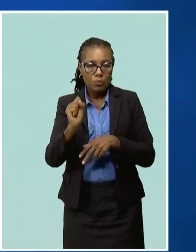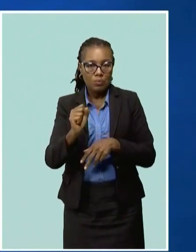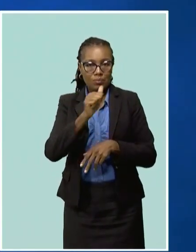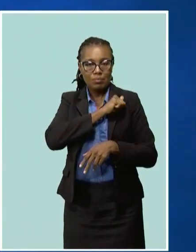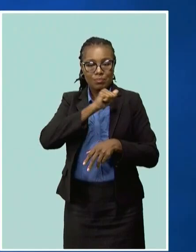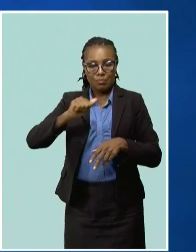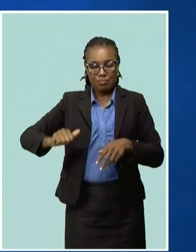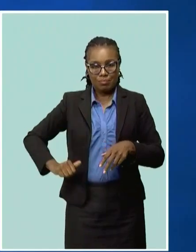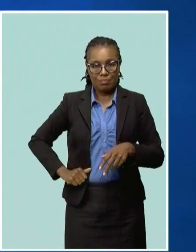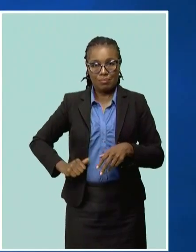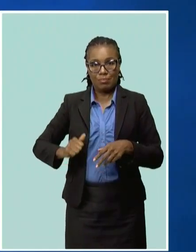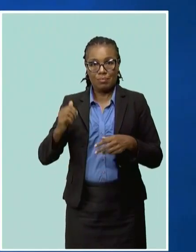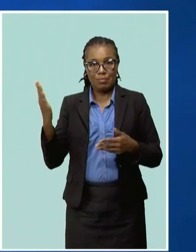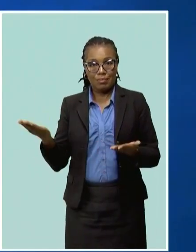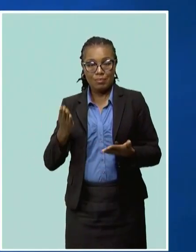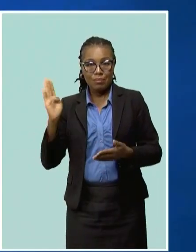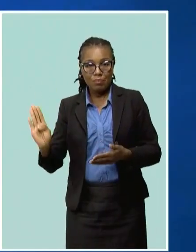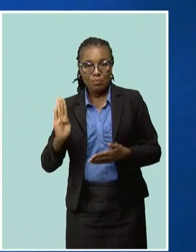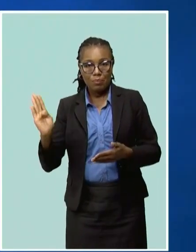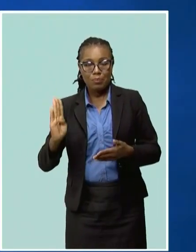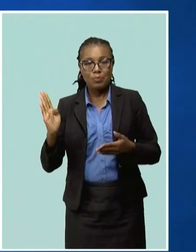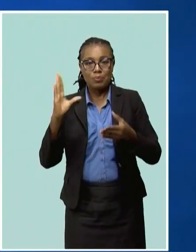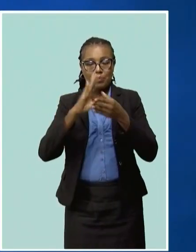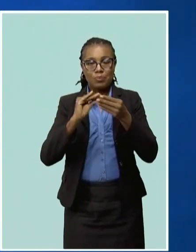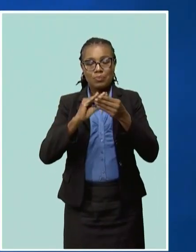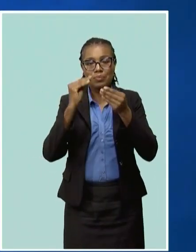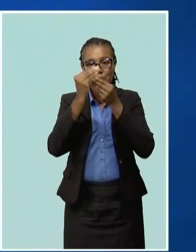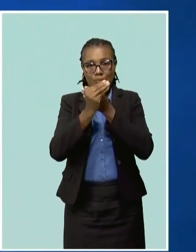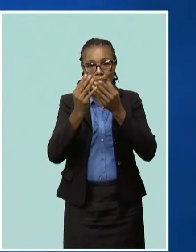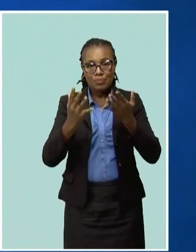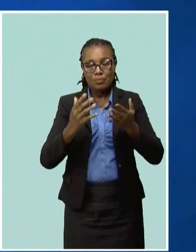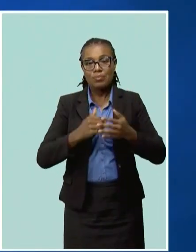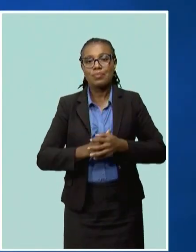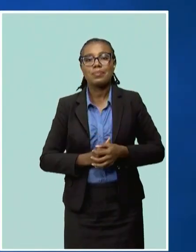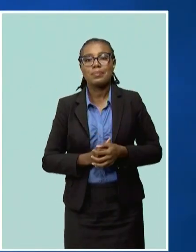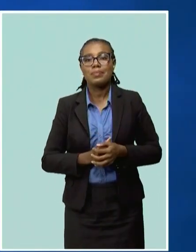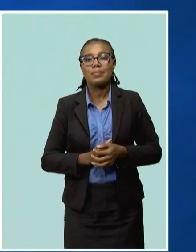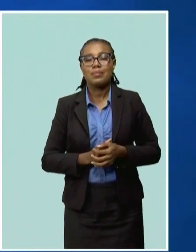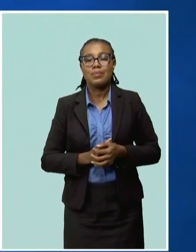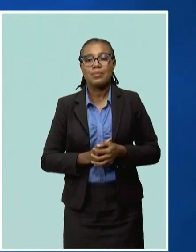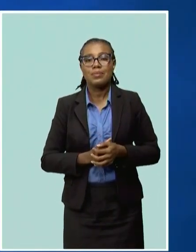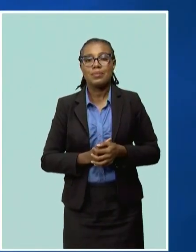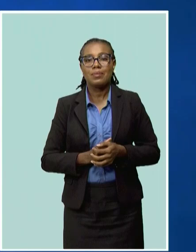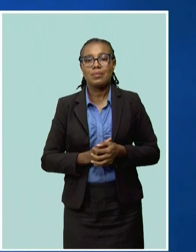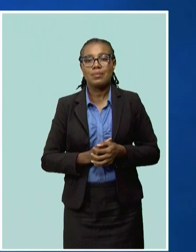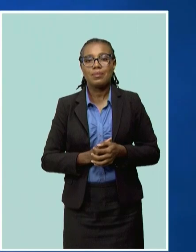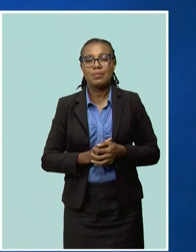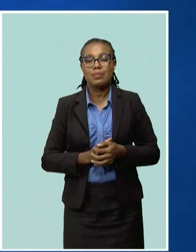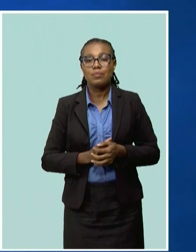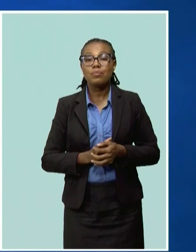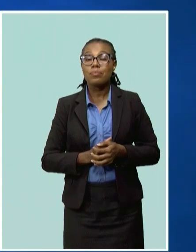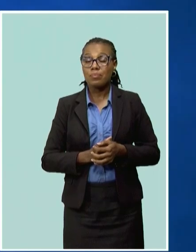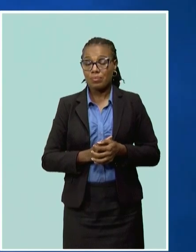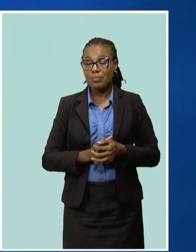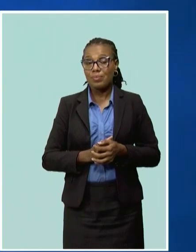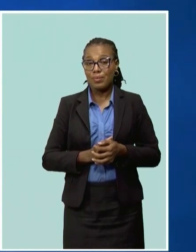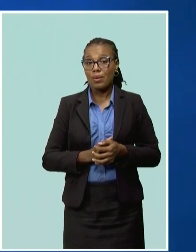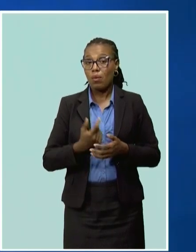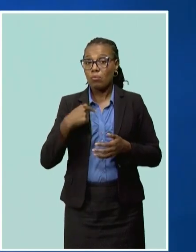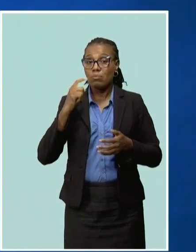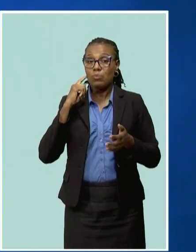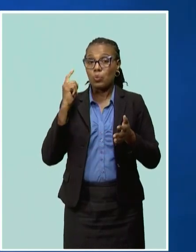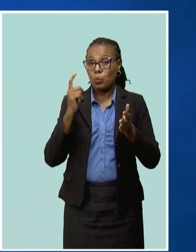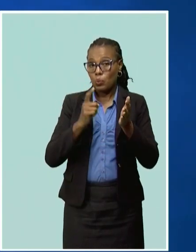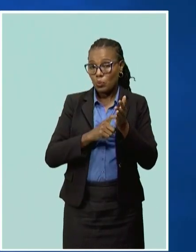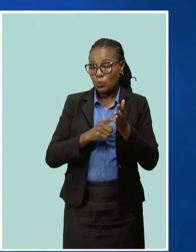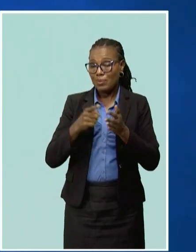the Hilton Barbados Resort. We recognize that the private